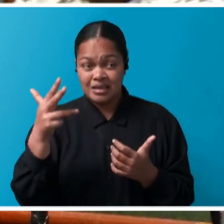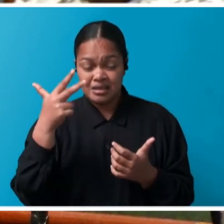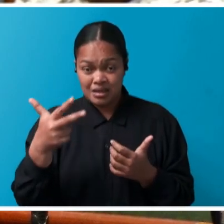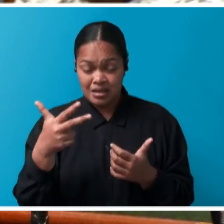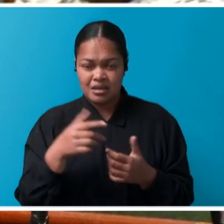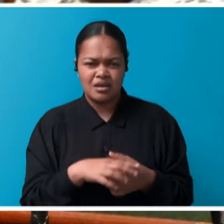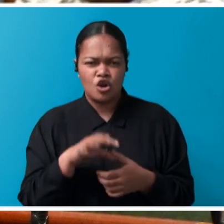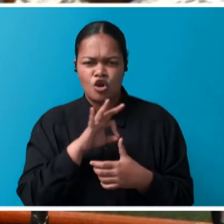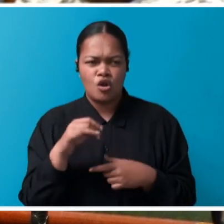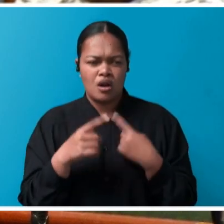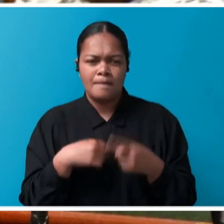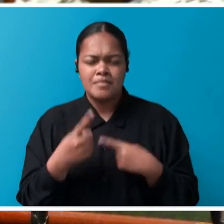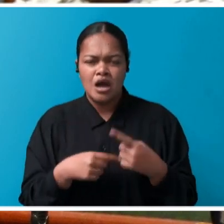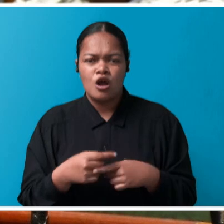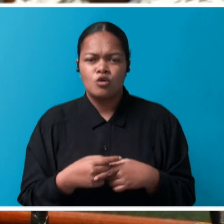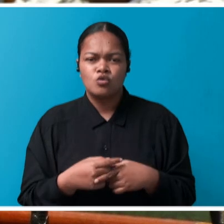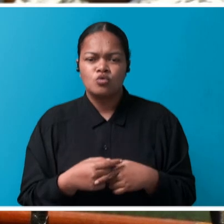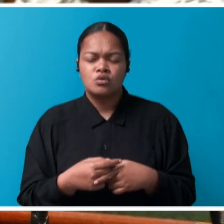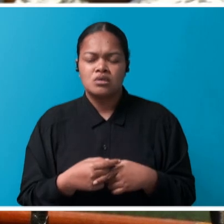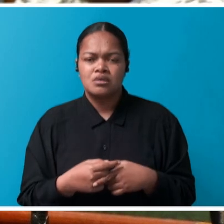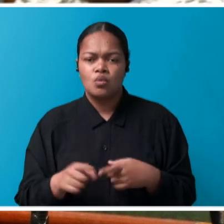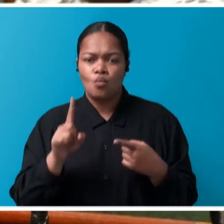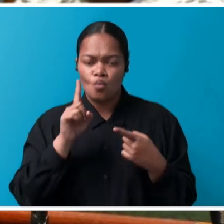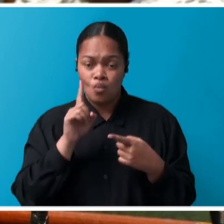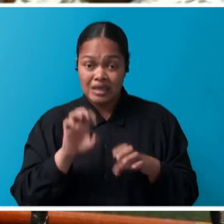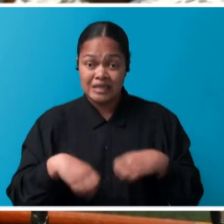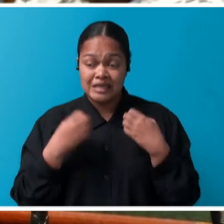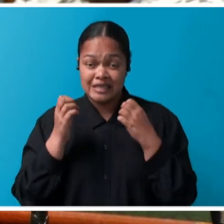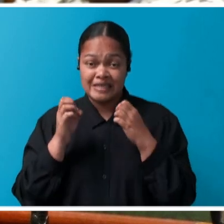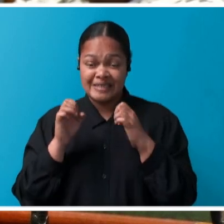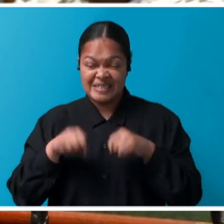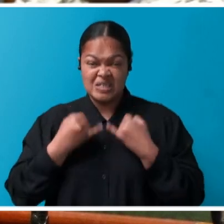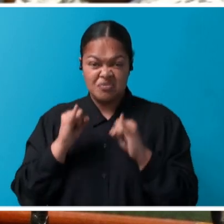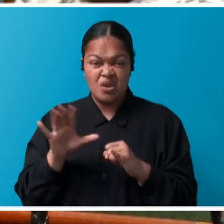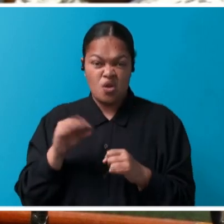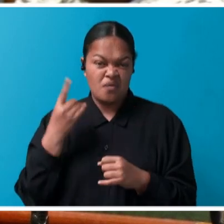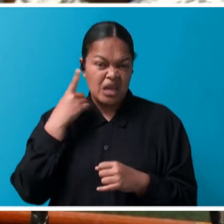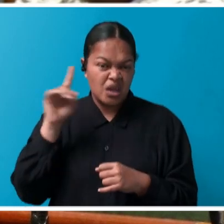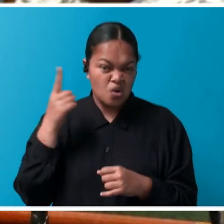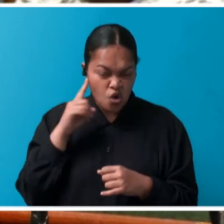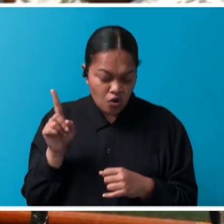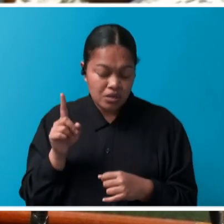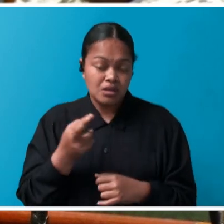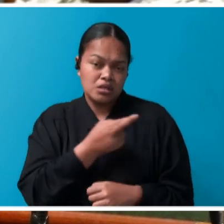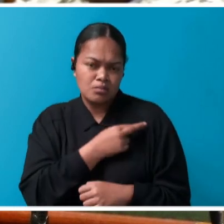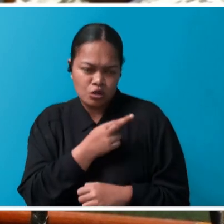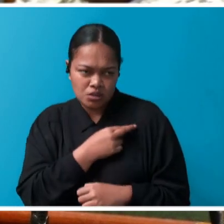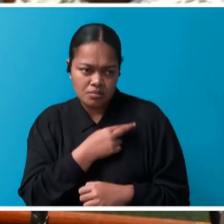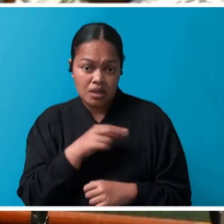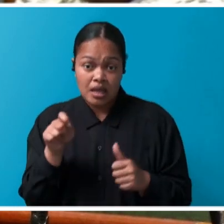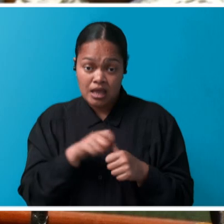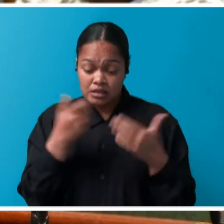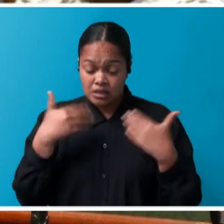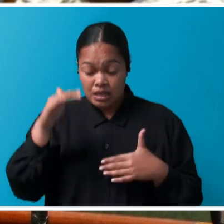evils. It's about repairing one, the evil of ignorance. We have all responsibility as adults